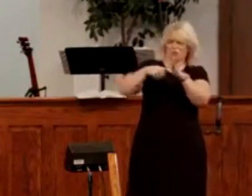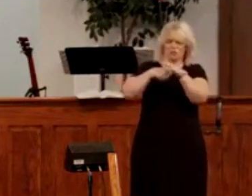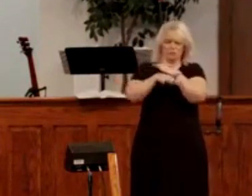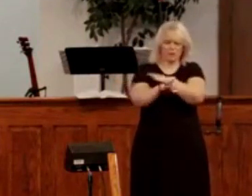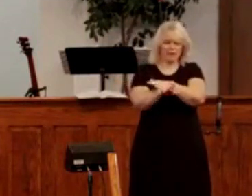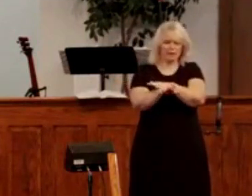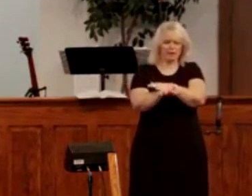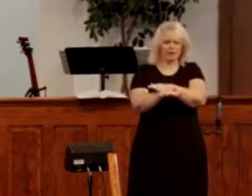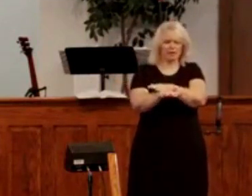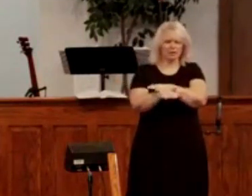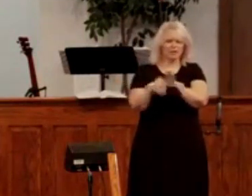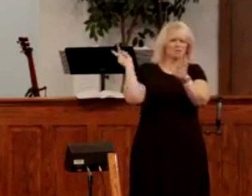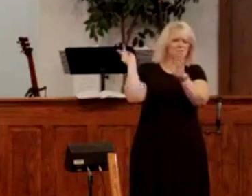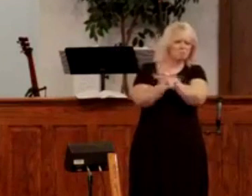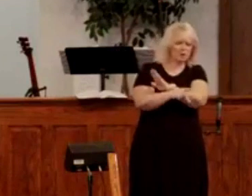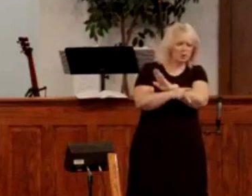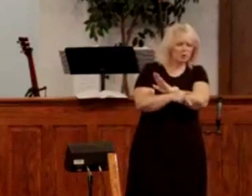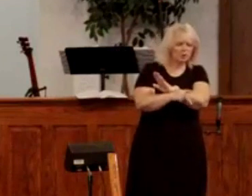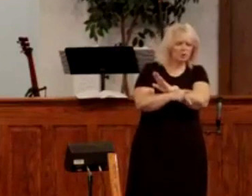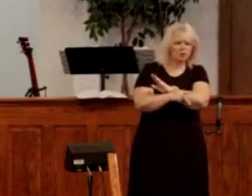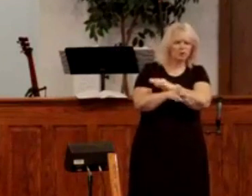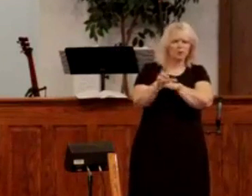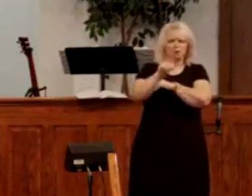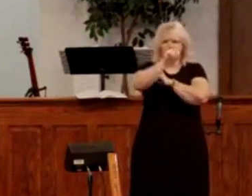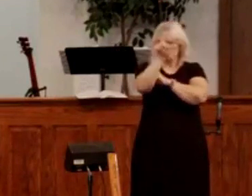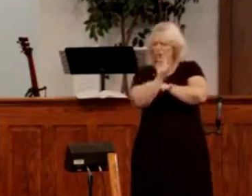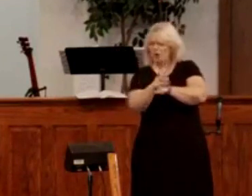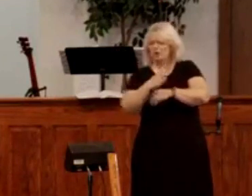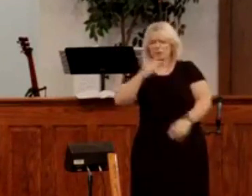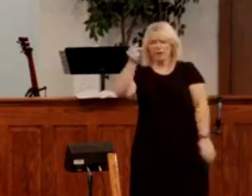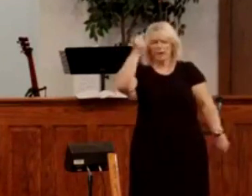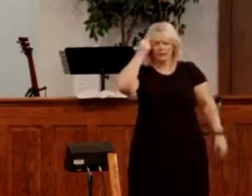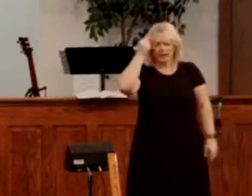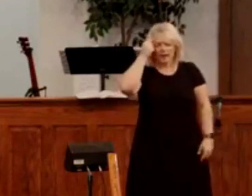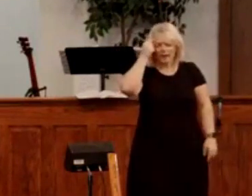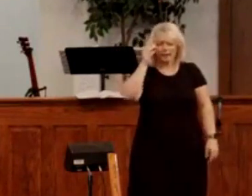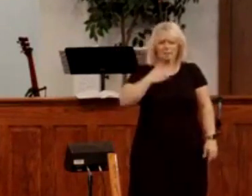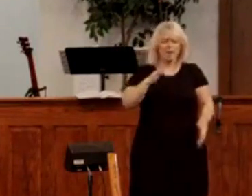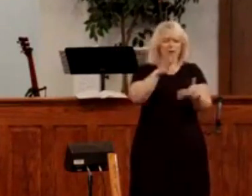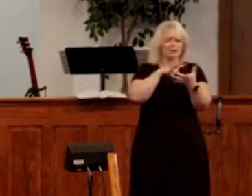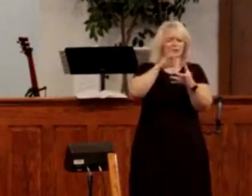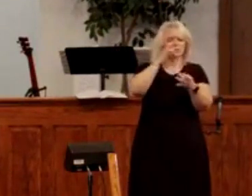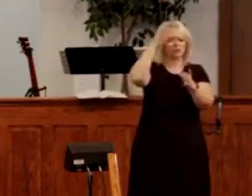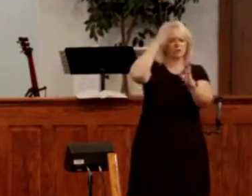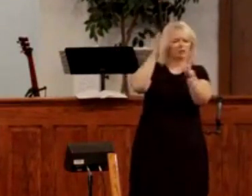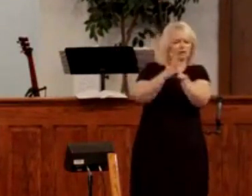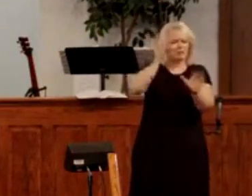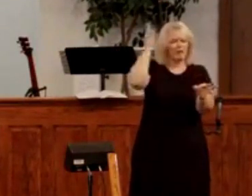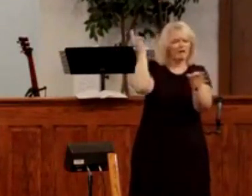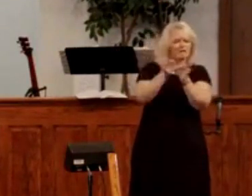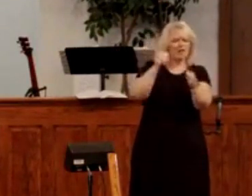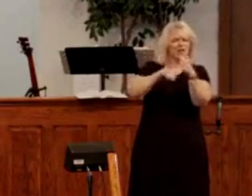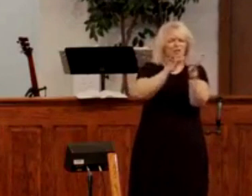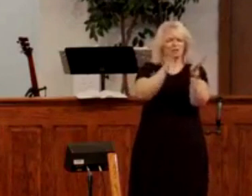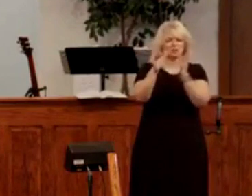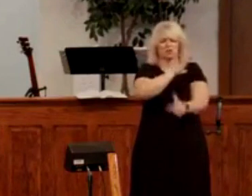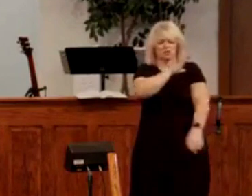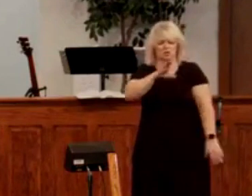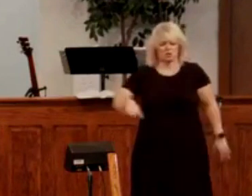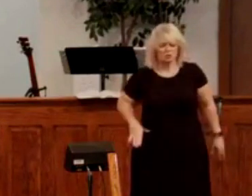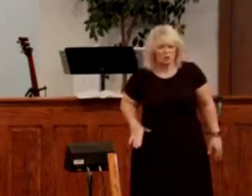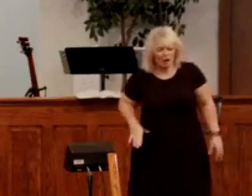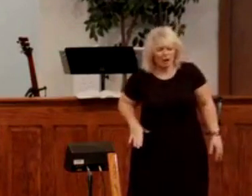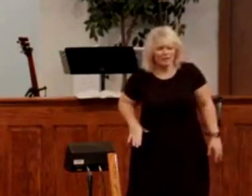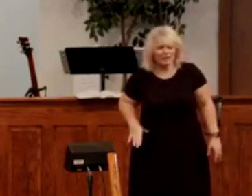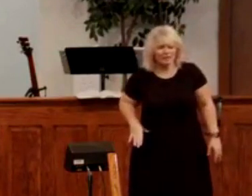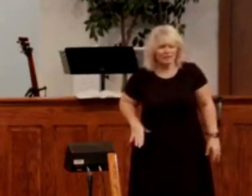an abomination to God. There is no question in my mind that my spiritual beliefs, my faith in Jesus Christ, roots that